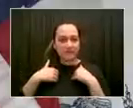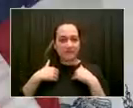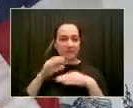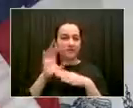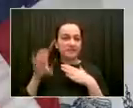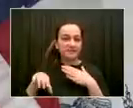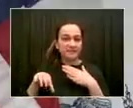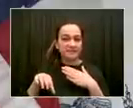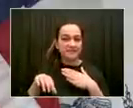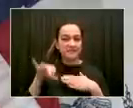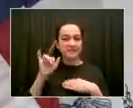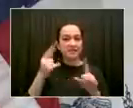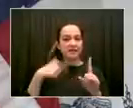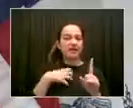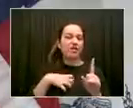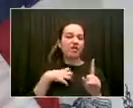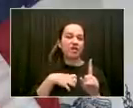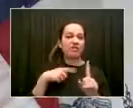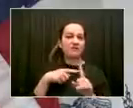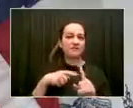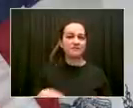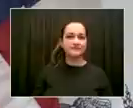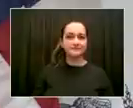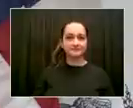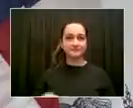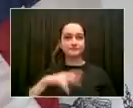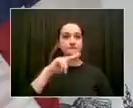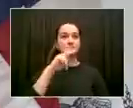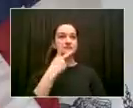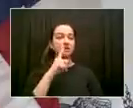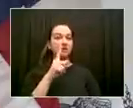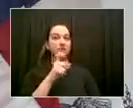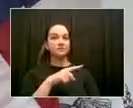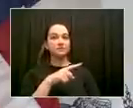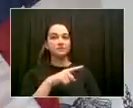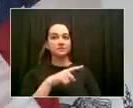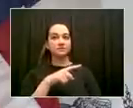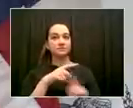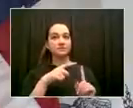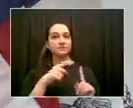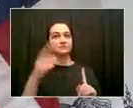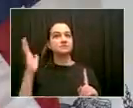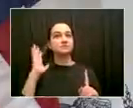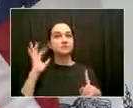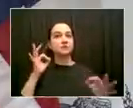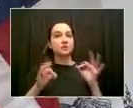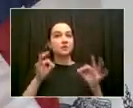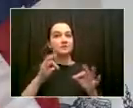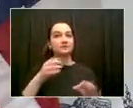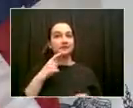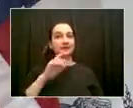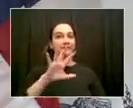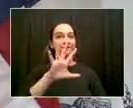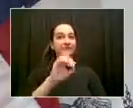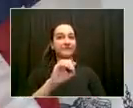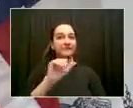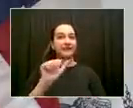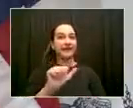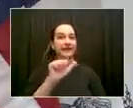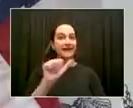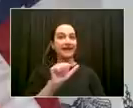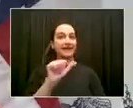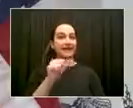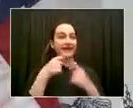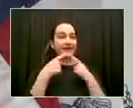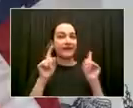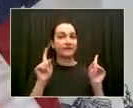revocation of 50A. Do you have a timeline yet for releasing police disciplinary records? Yes, absolutely. In fact,